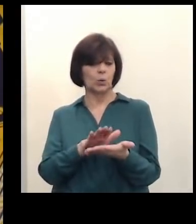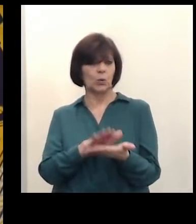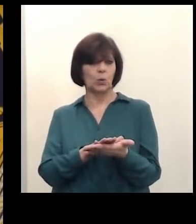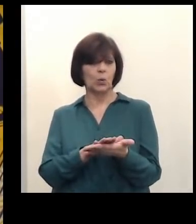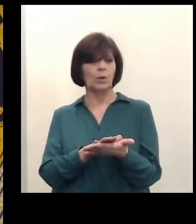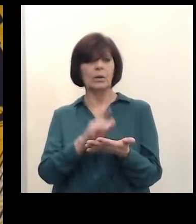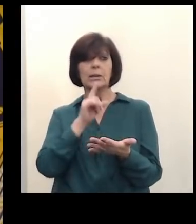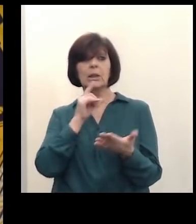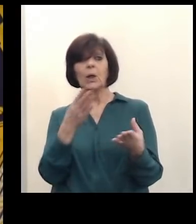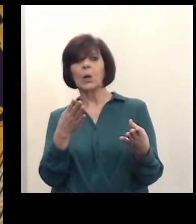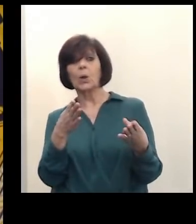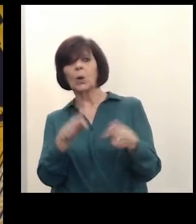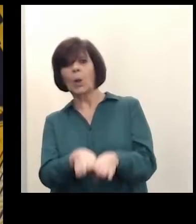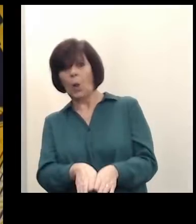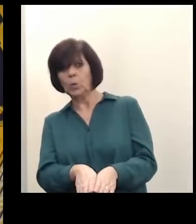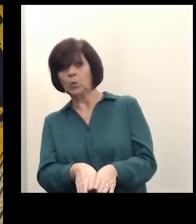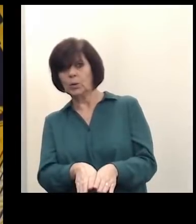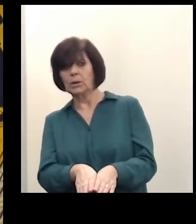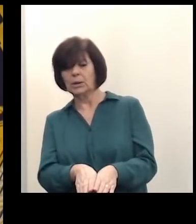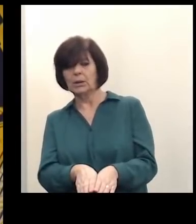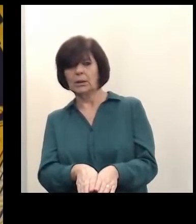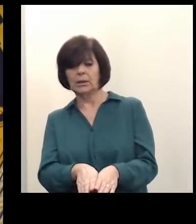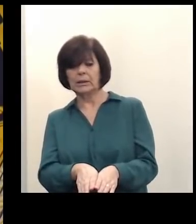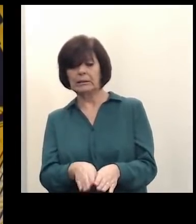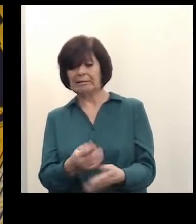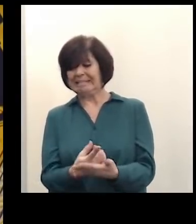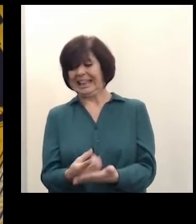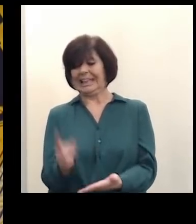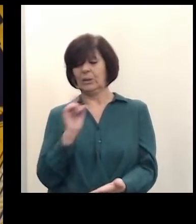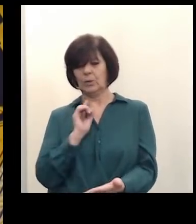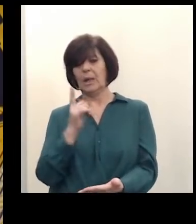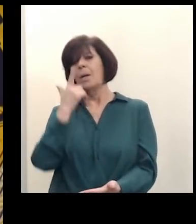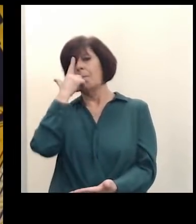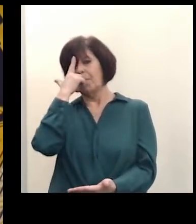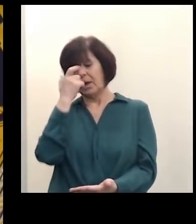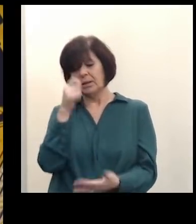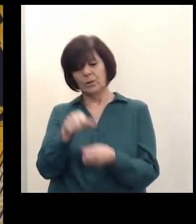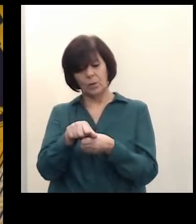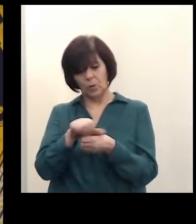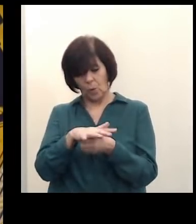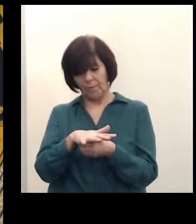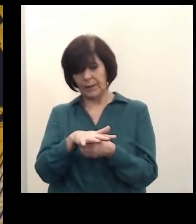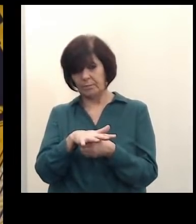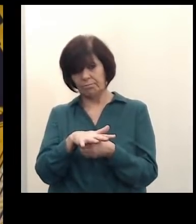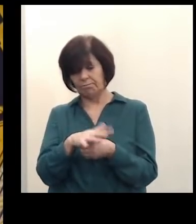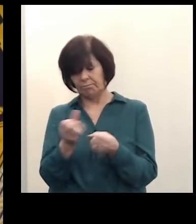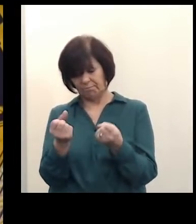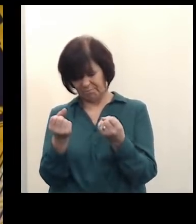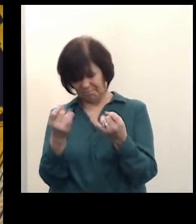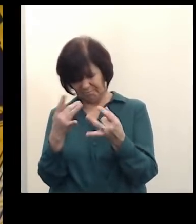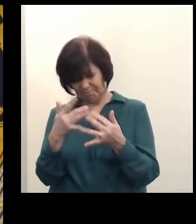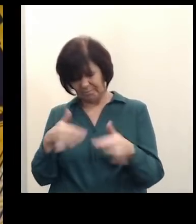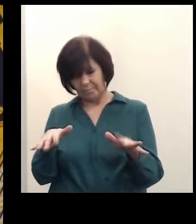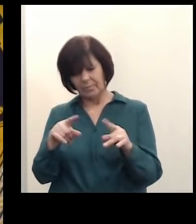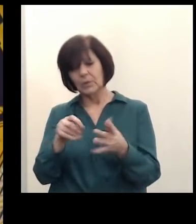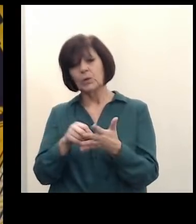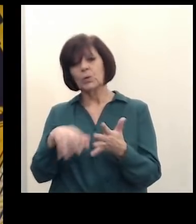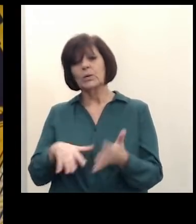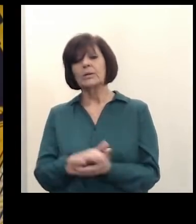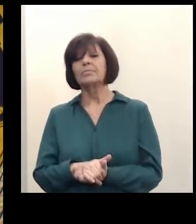its entire campus in the last week due to COVID-19 outbreak among many of its students.